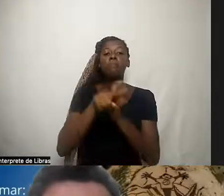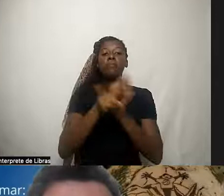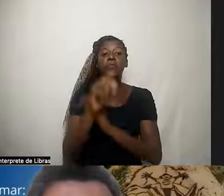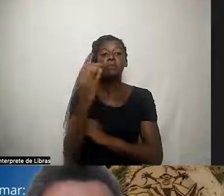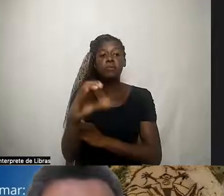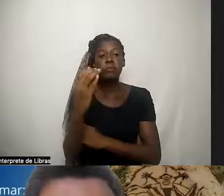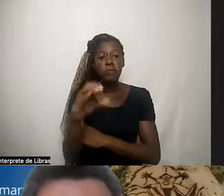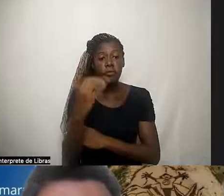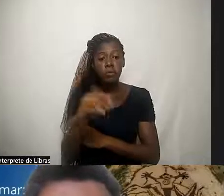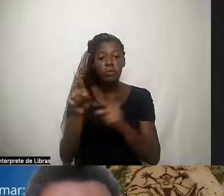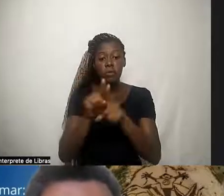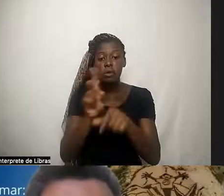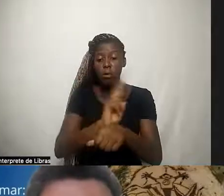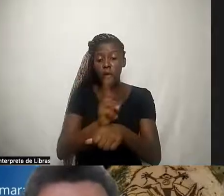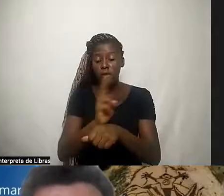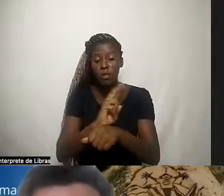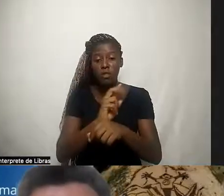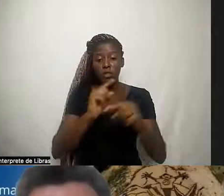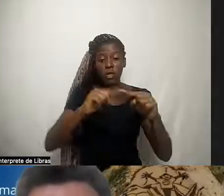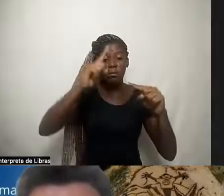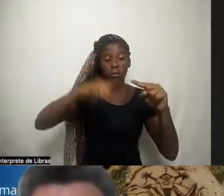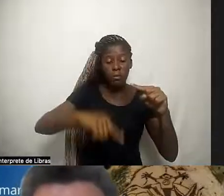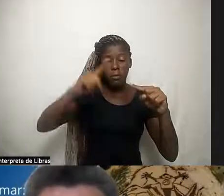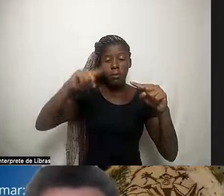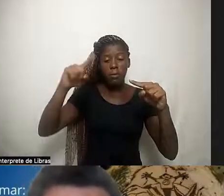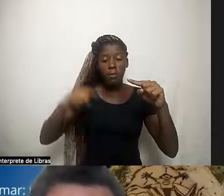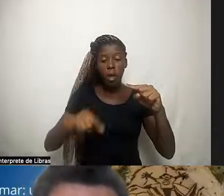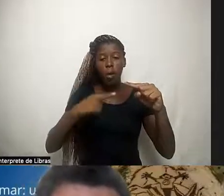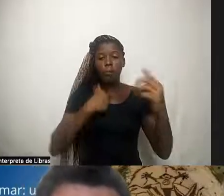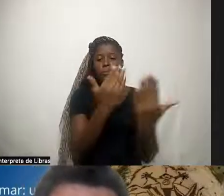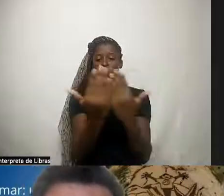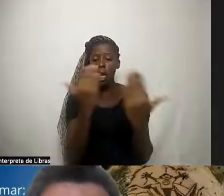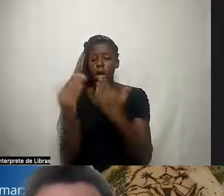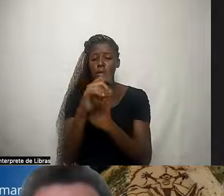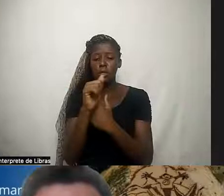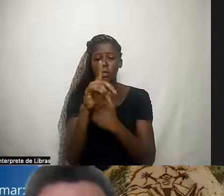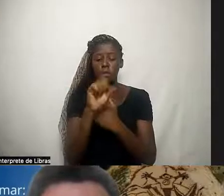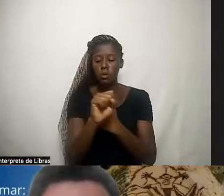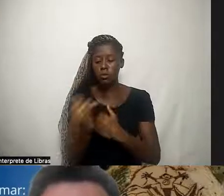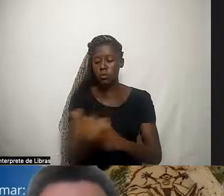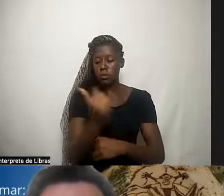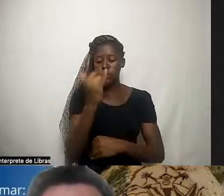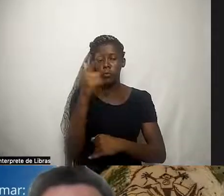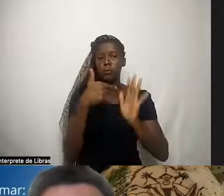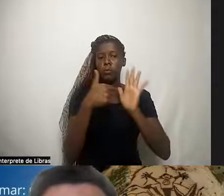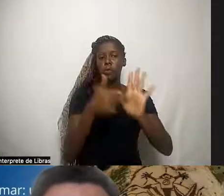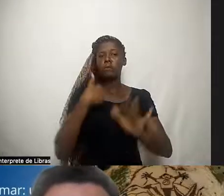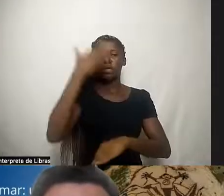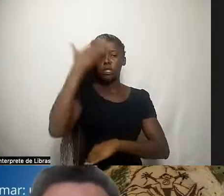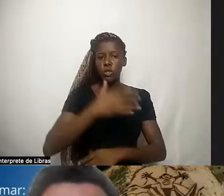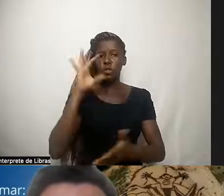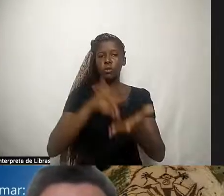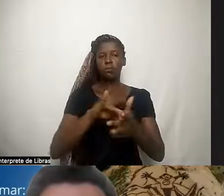because they are research and monitoring of parameters and data that are robust and that